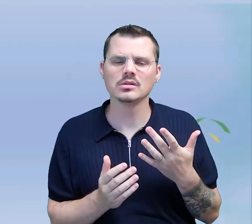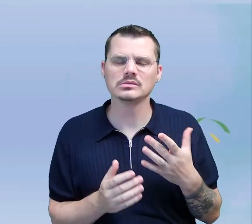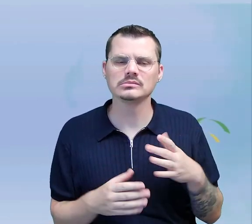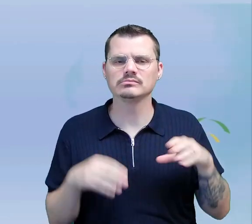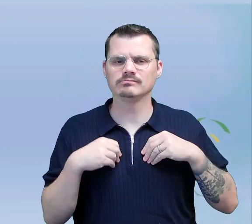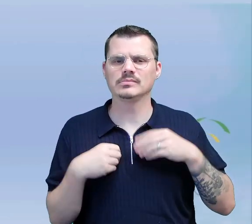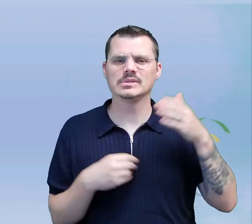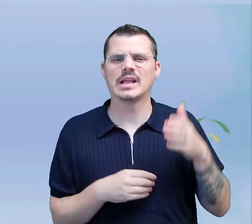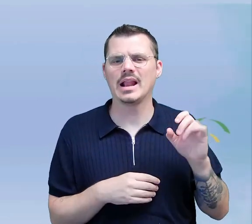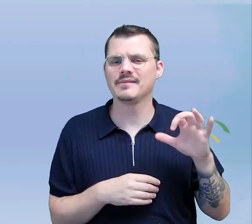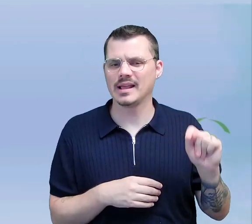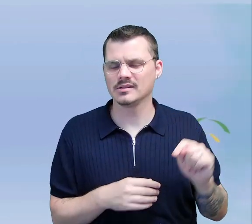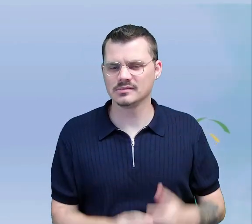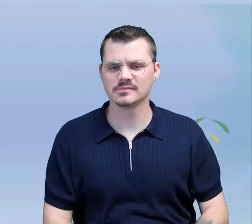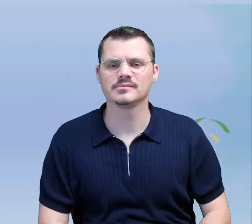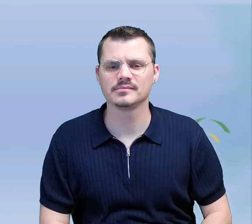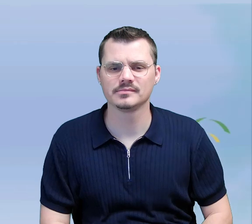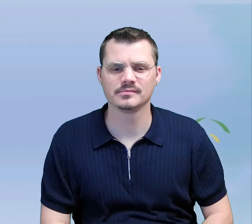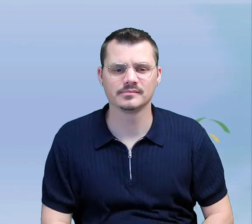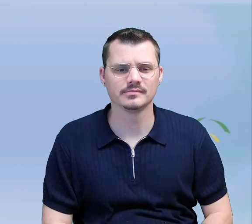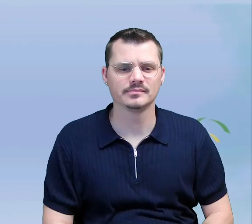effect profile.